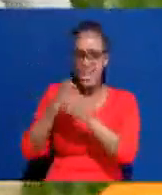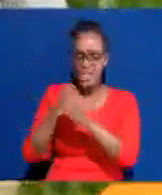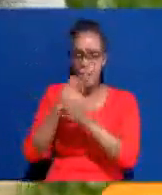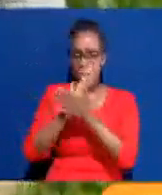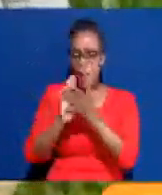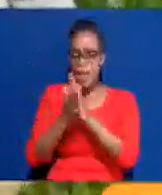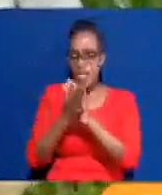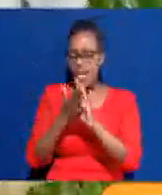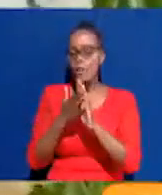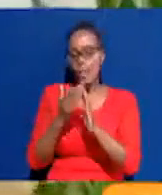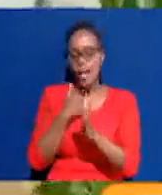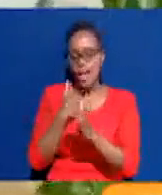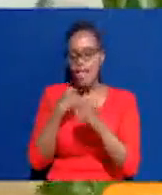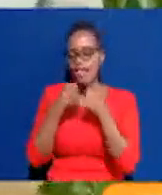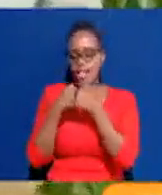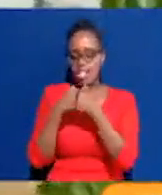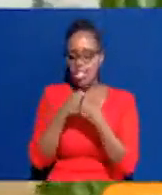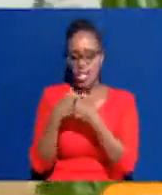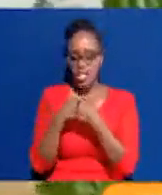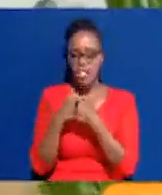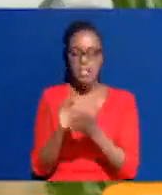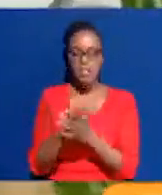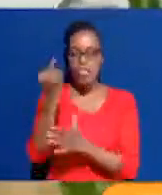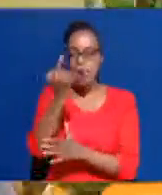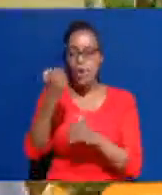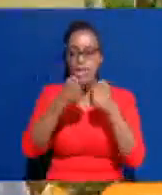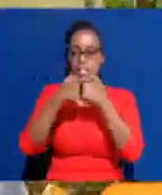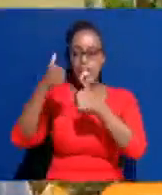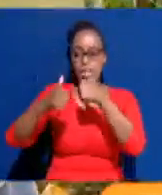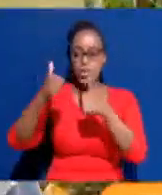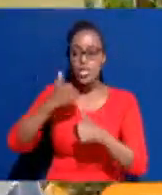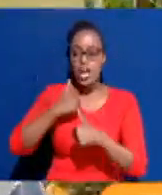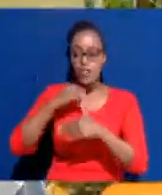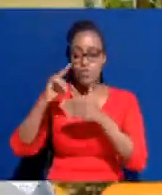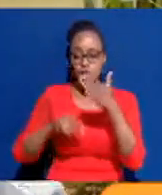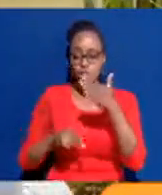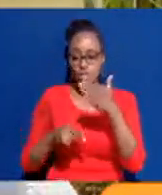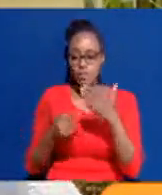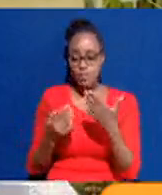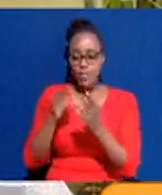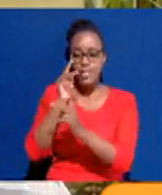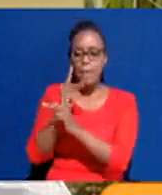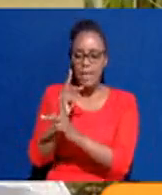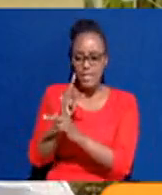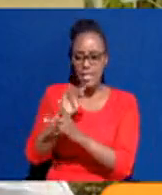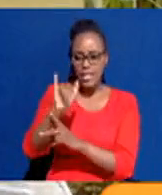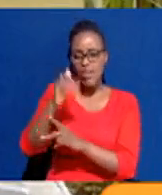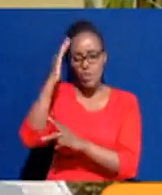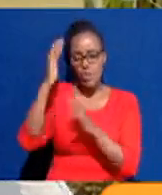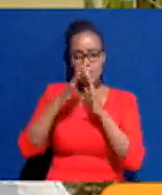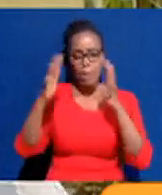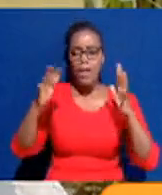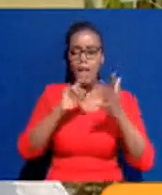without its fair share of challenges. The only challenge we are getting is maintenance. You know, it's a big